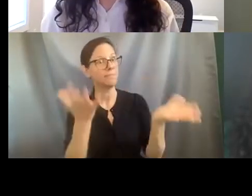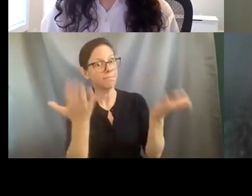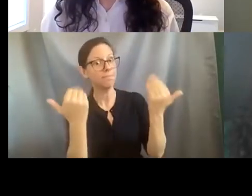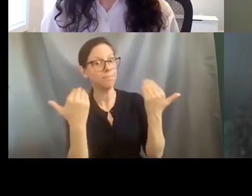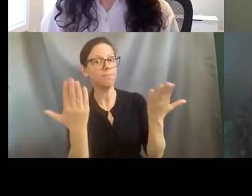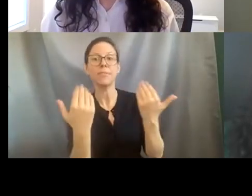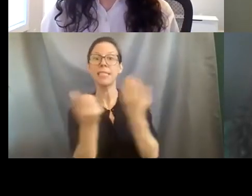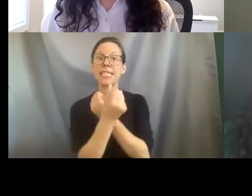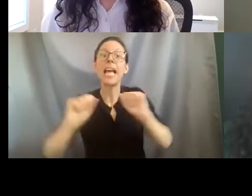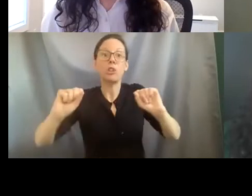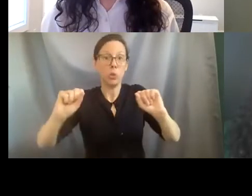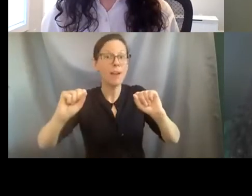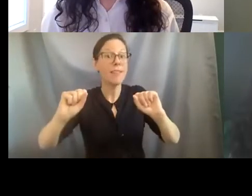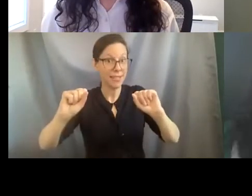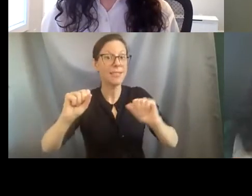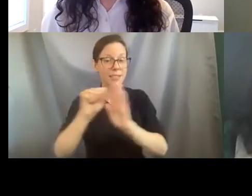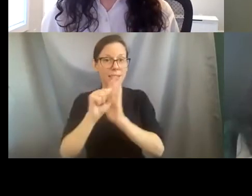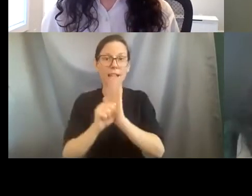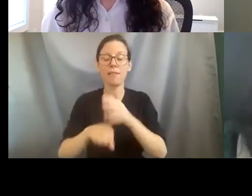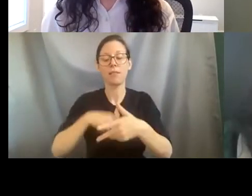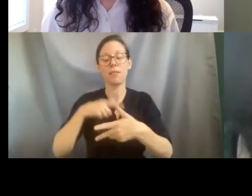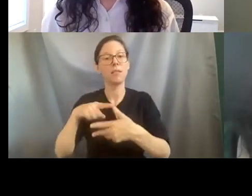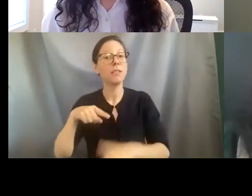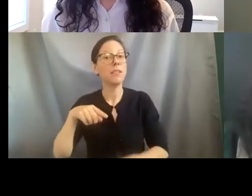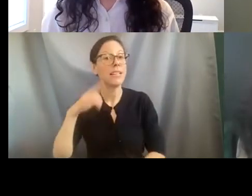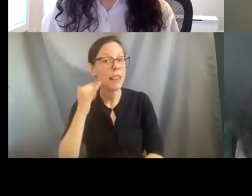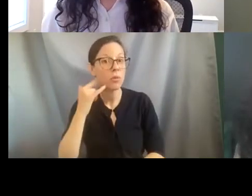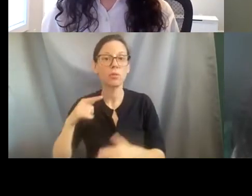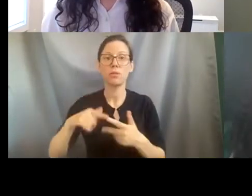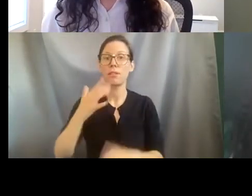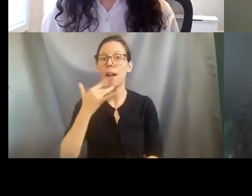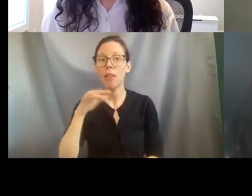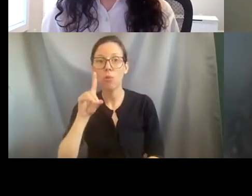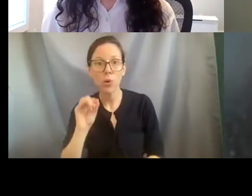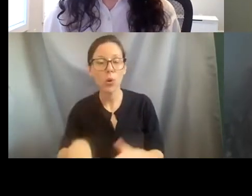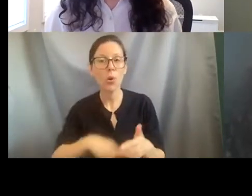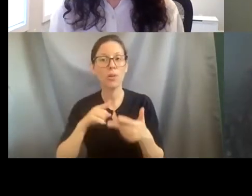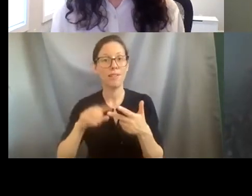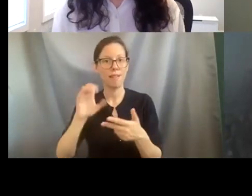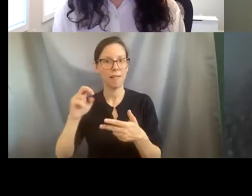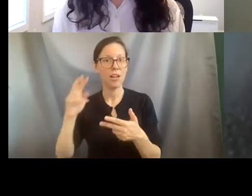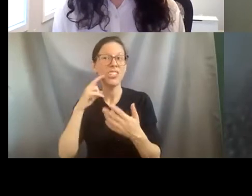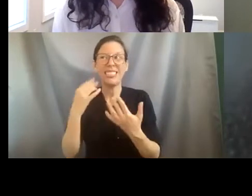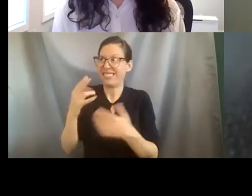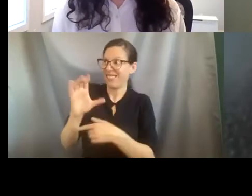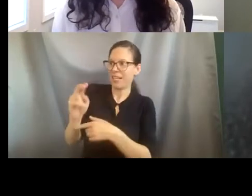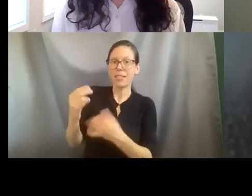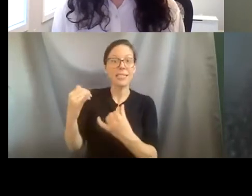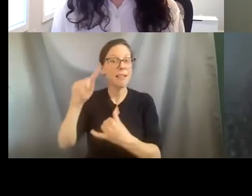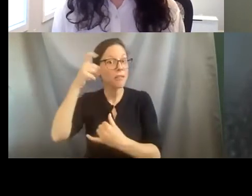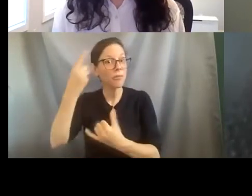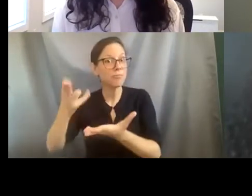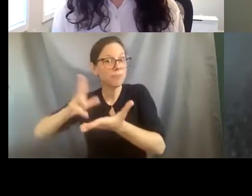just today, Connecticut, where the governor signed into law protections for out-of-state patients and the providers who help